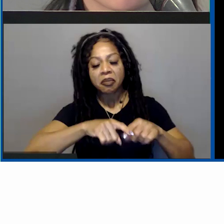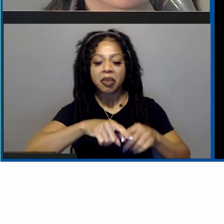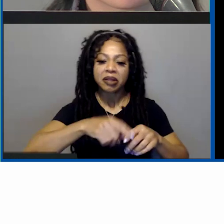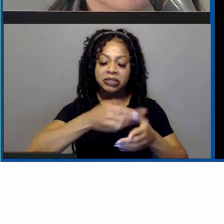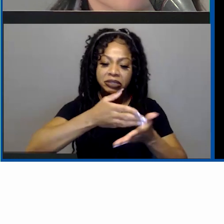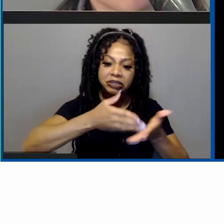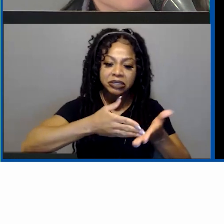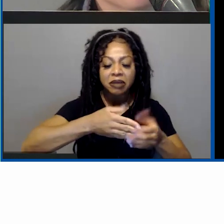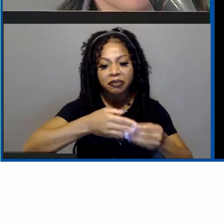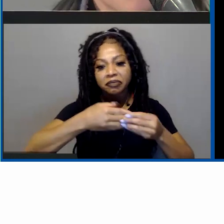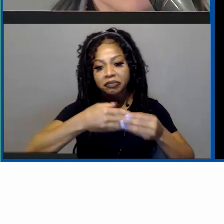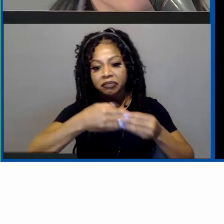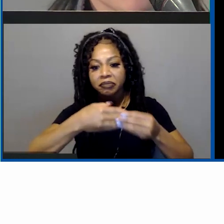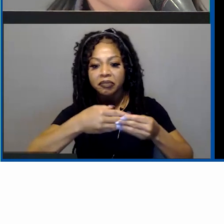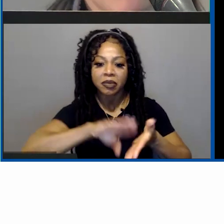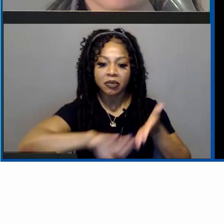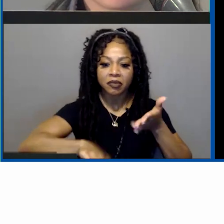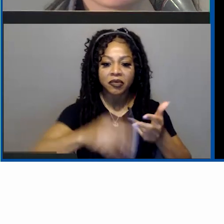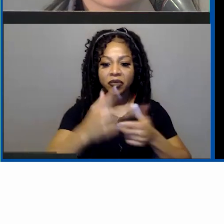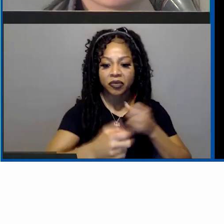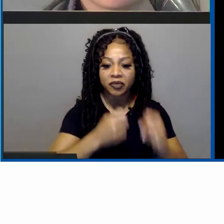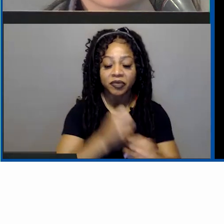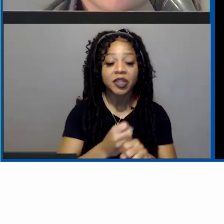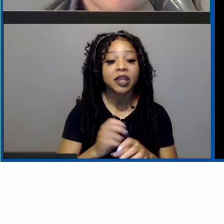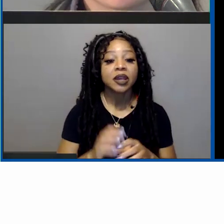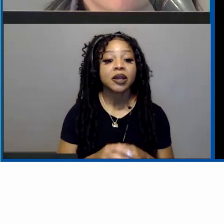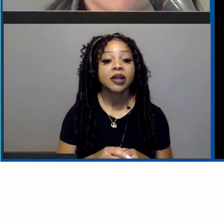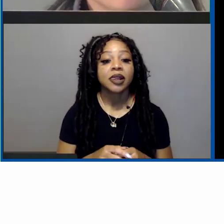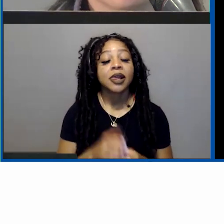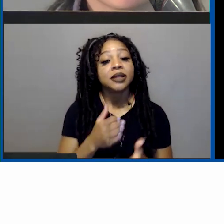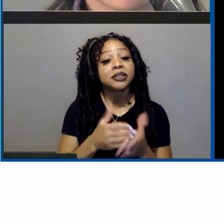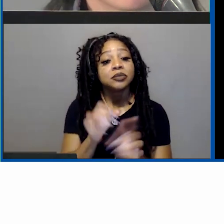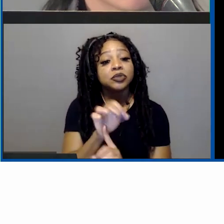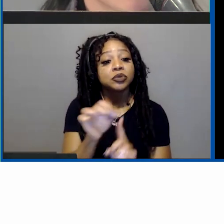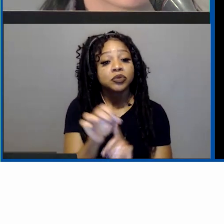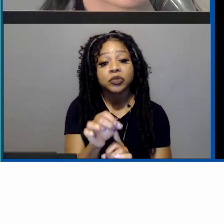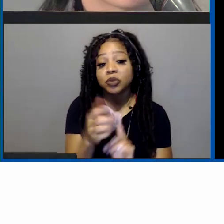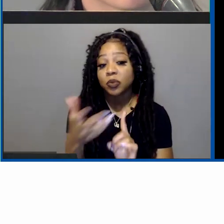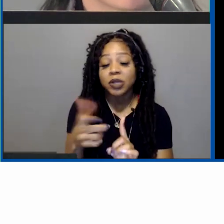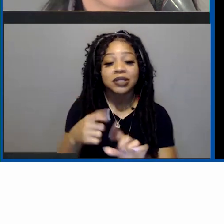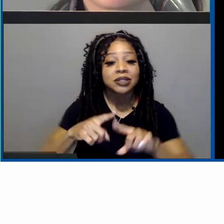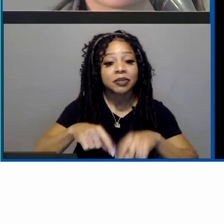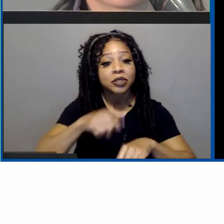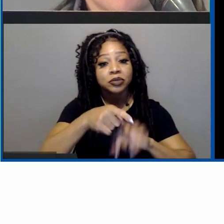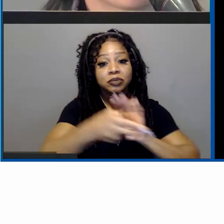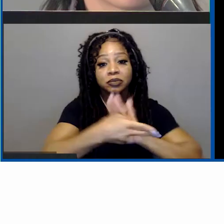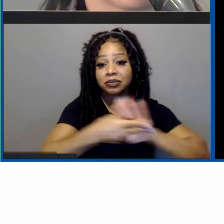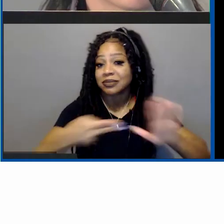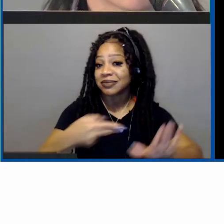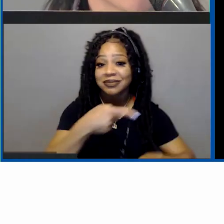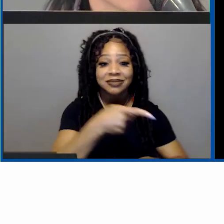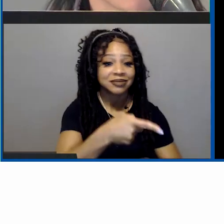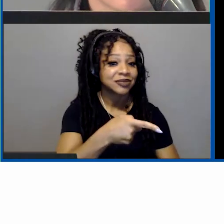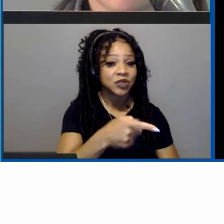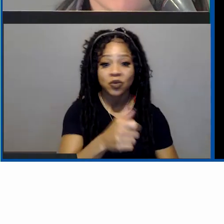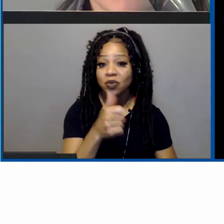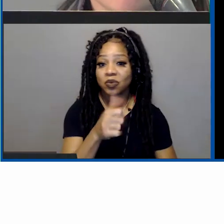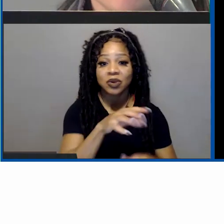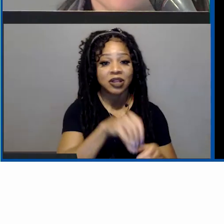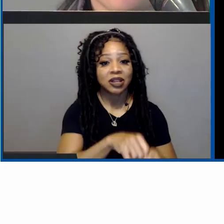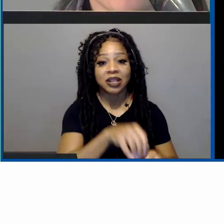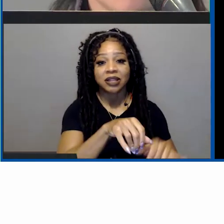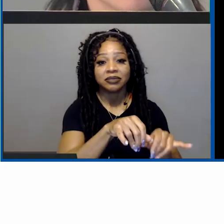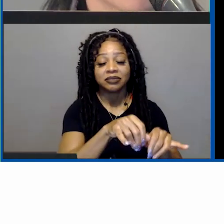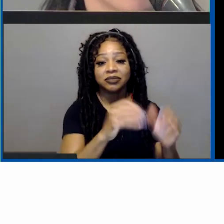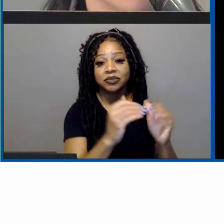Because in the circumstances where lots of these have happened, odds are, based on stats, is that young person is not going to be in the justice system